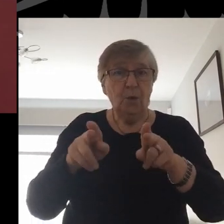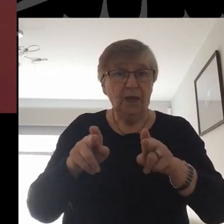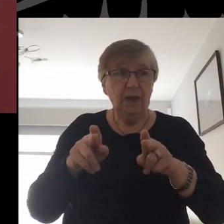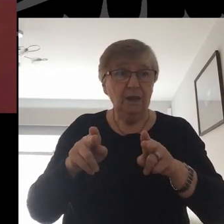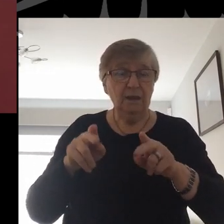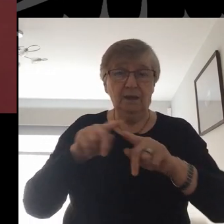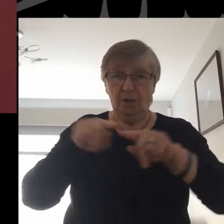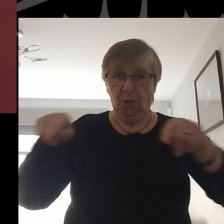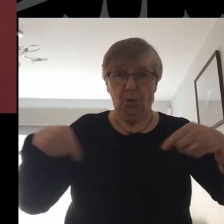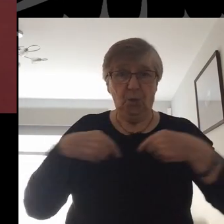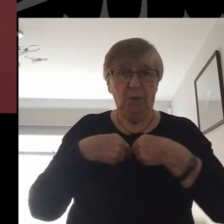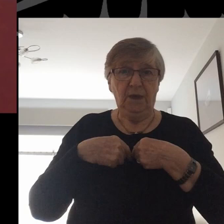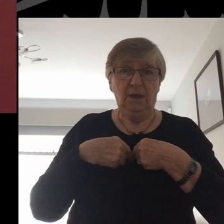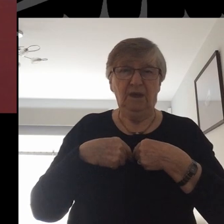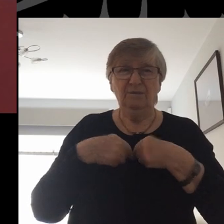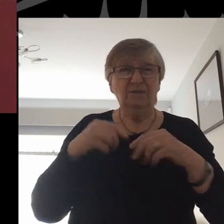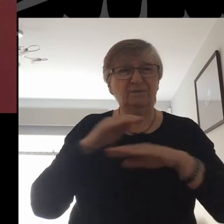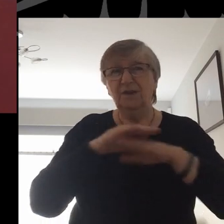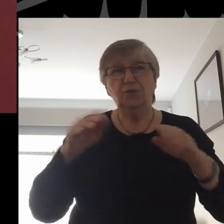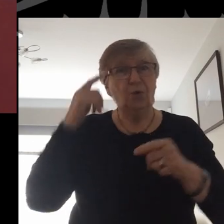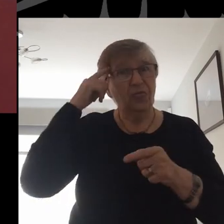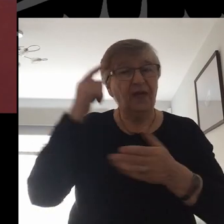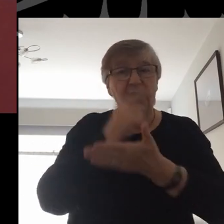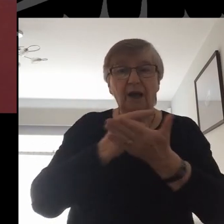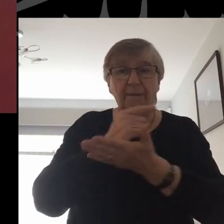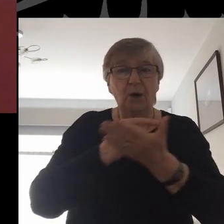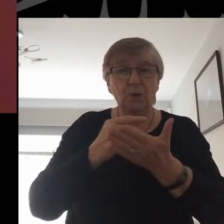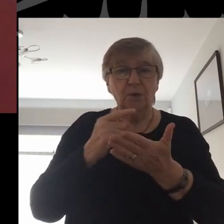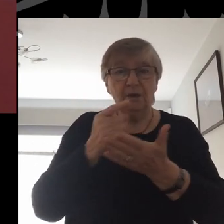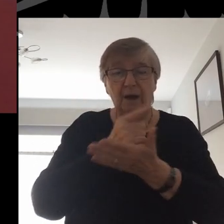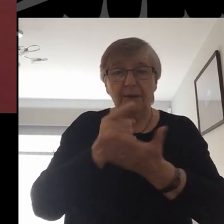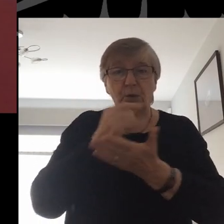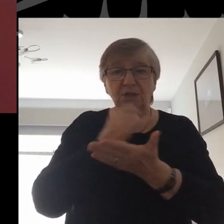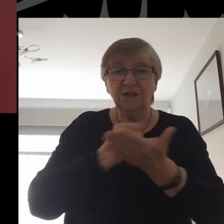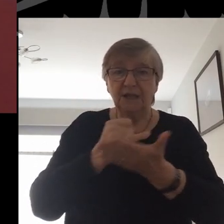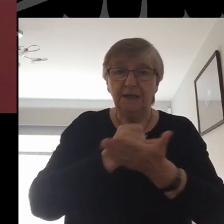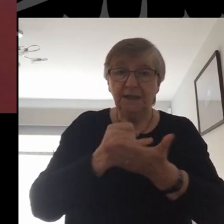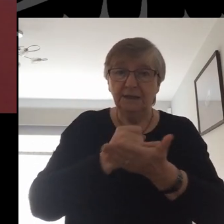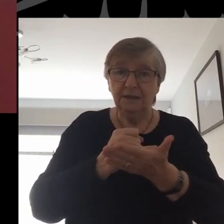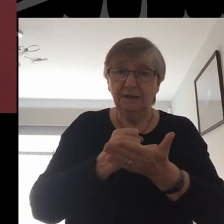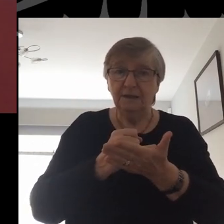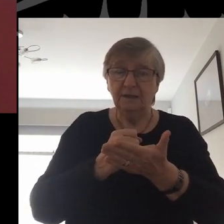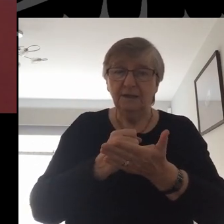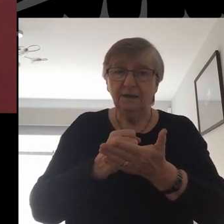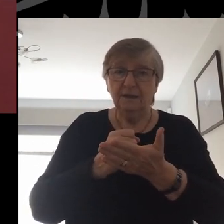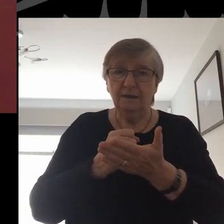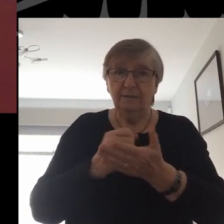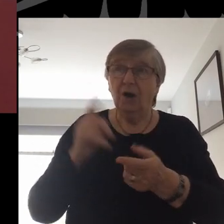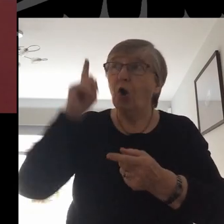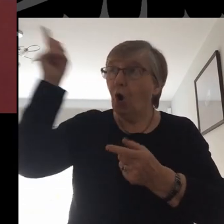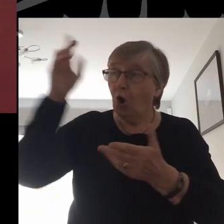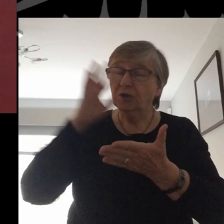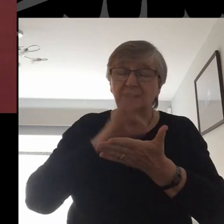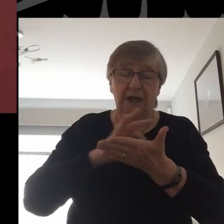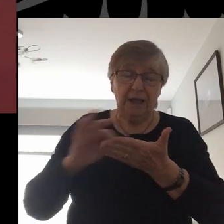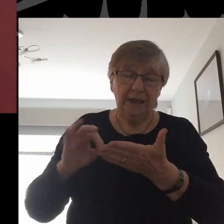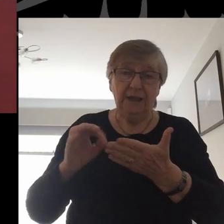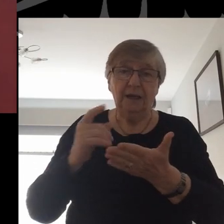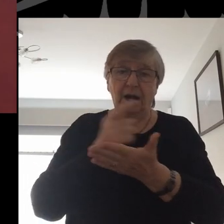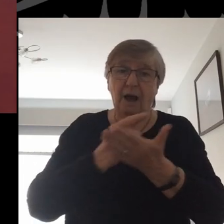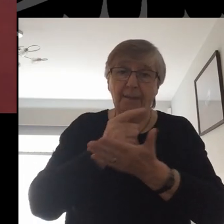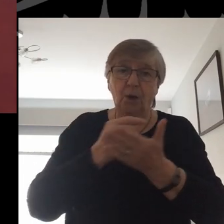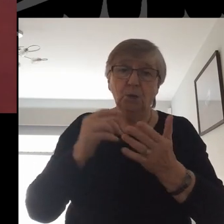become desensitized to sin. We've not acknowledged that things are sin. But God is clear about